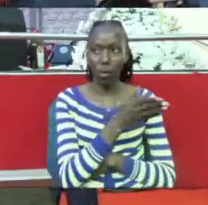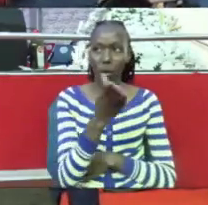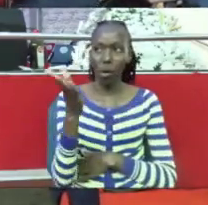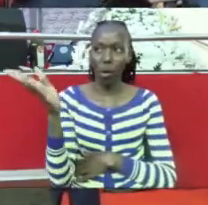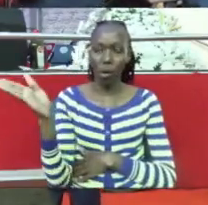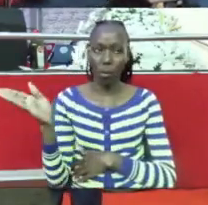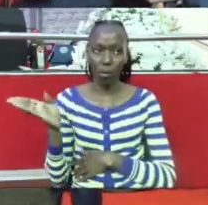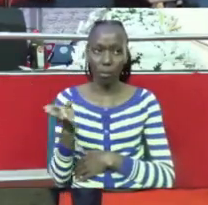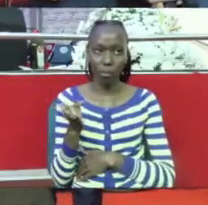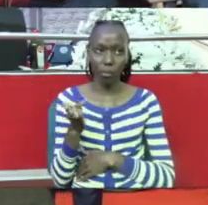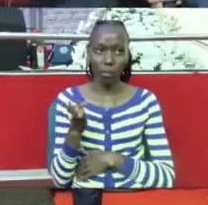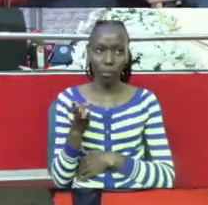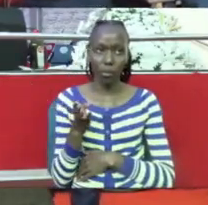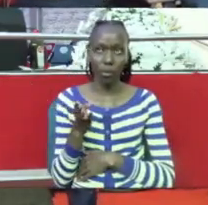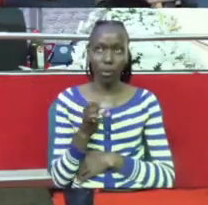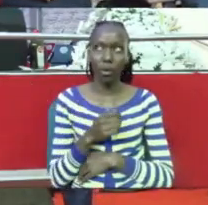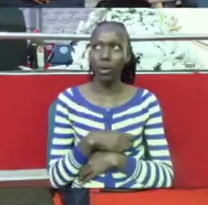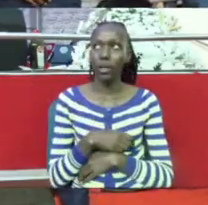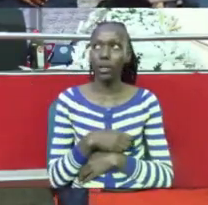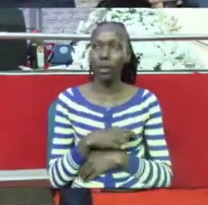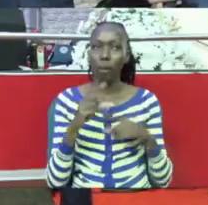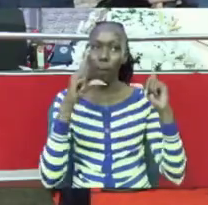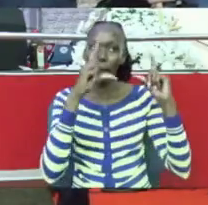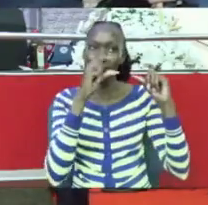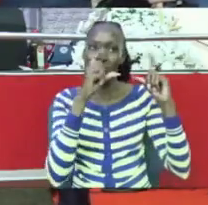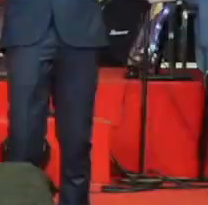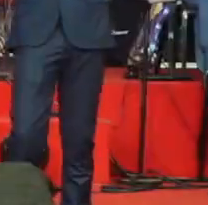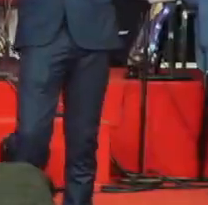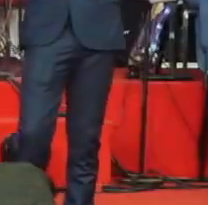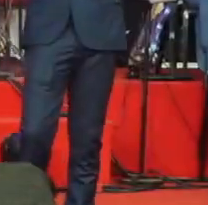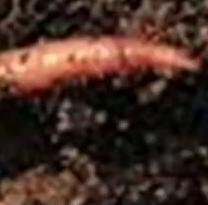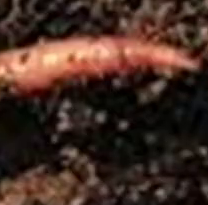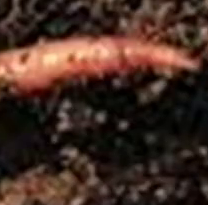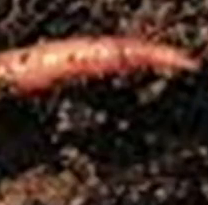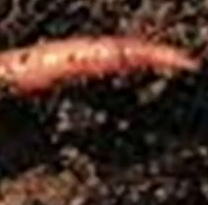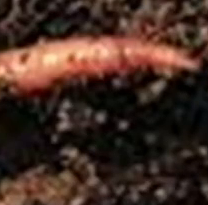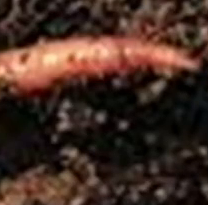us that picture of a worm. Na ningependa wanahabari watuonyeshe